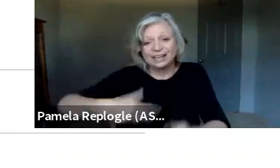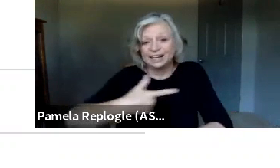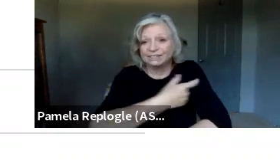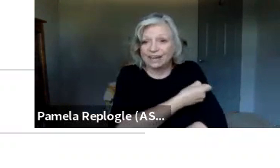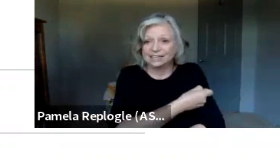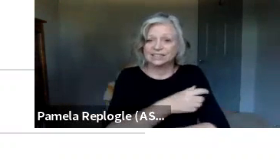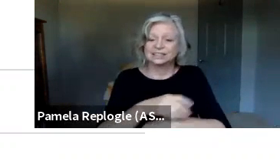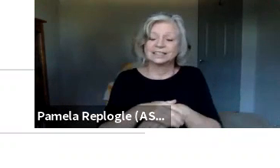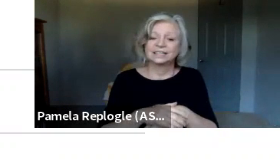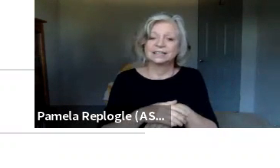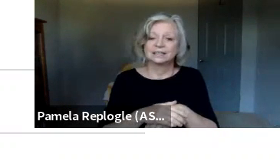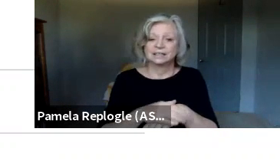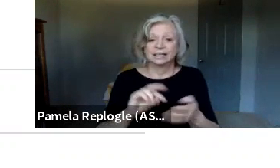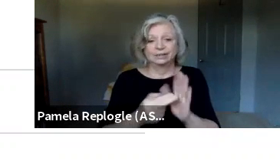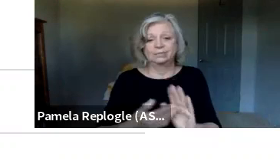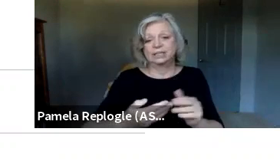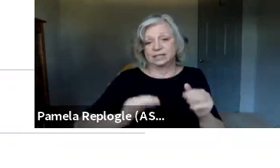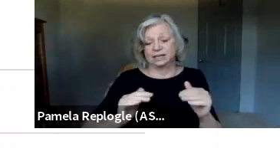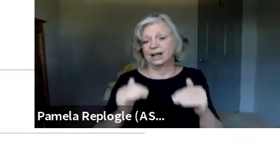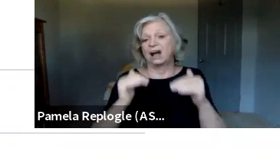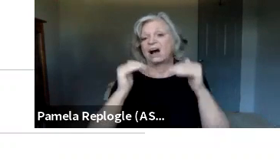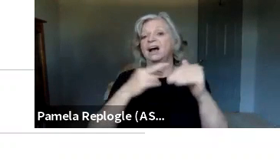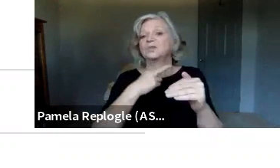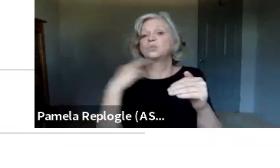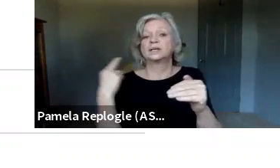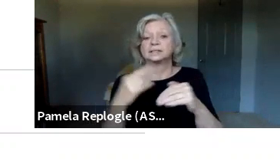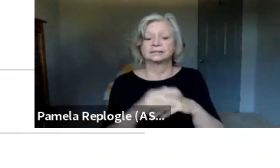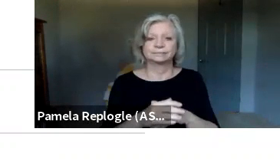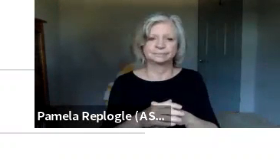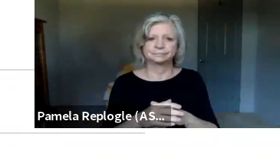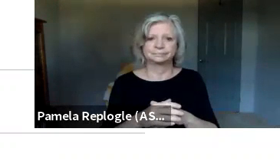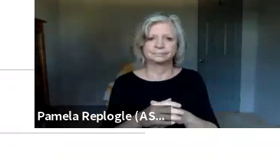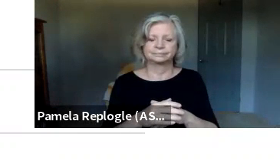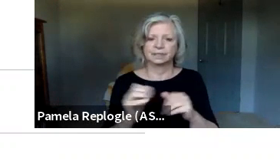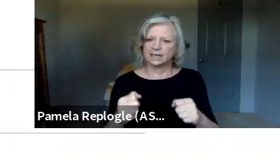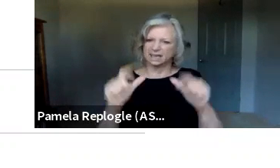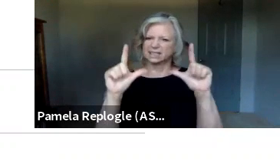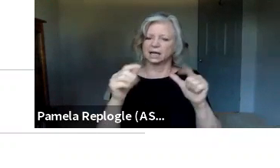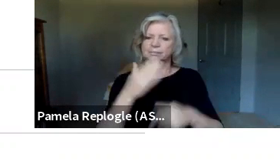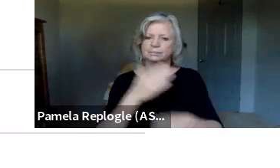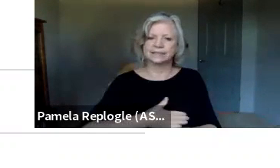the risk is simply higher for them as well. Next slide, please.